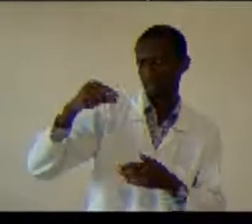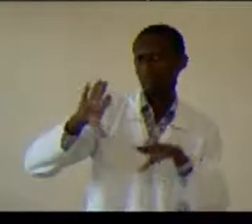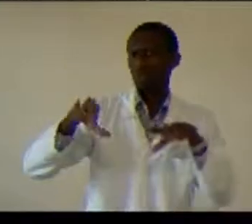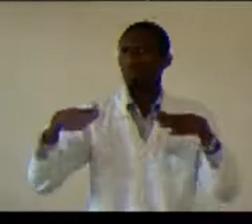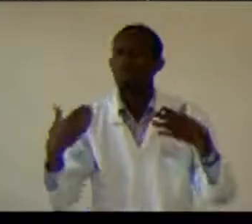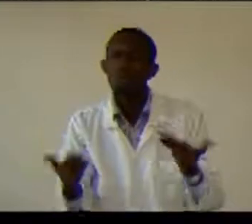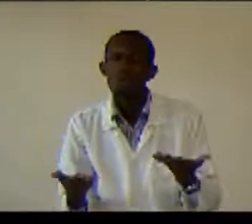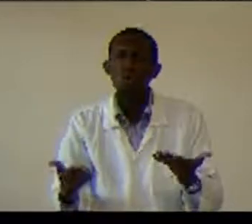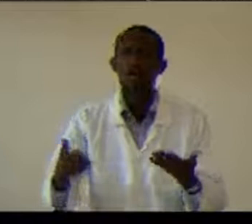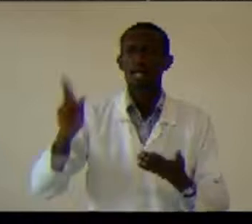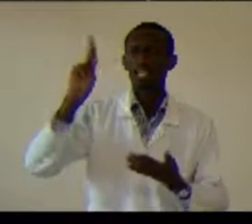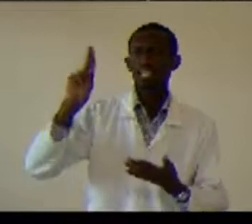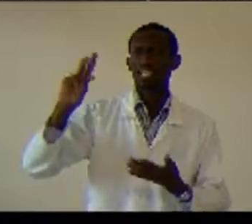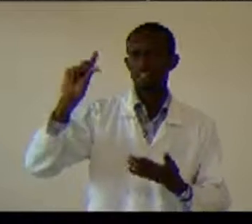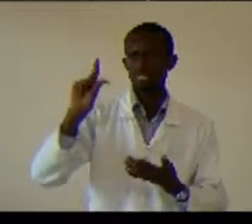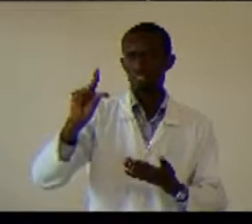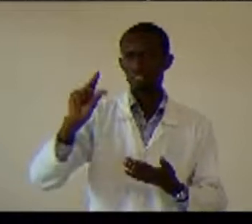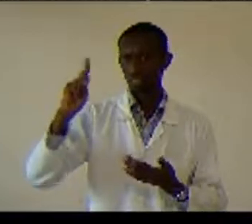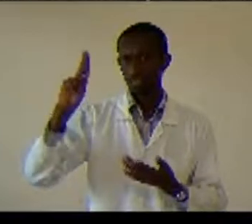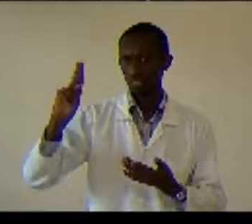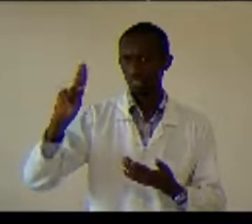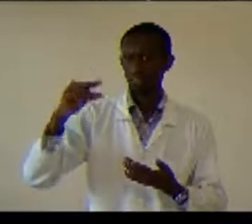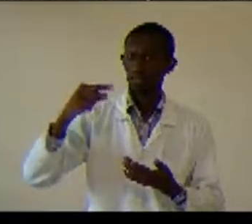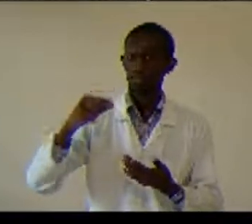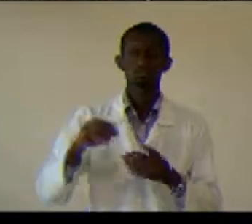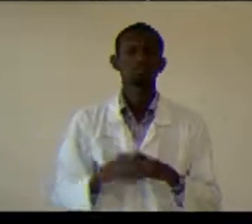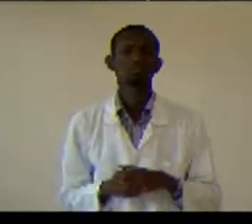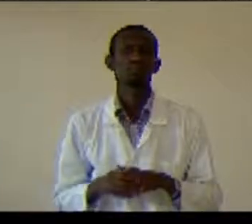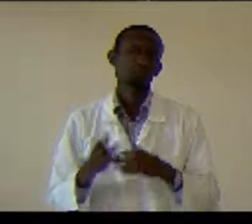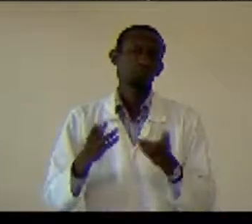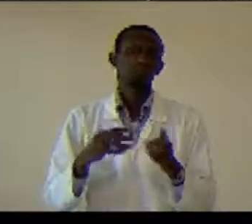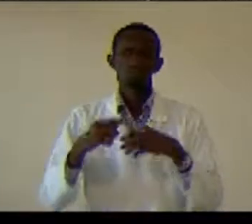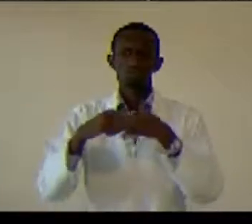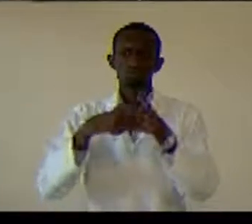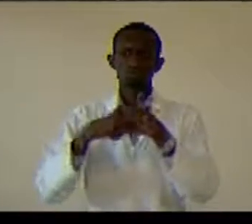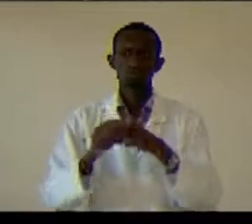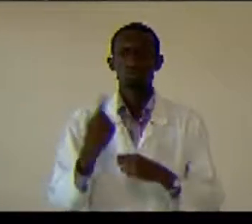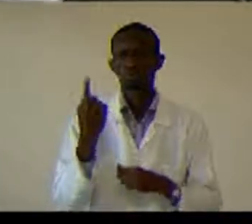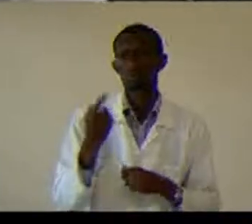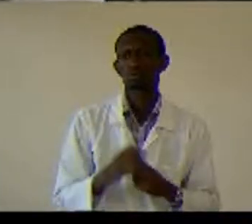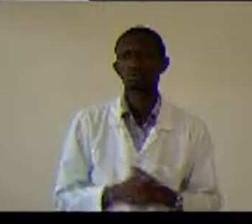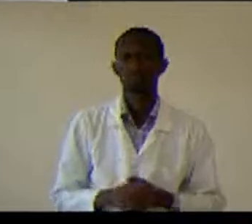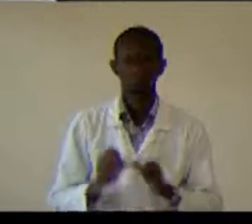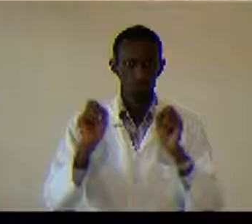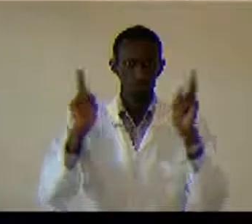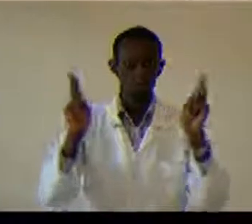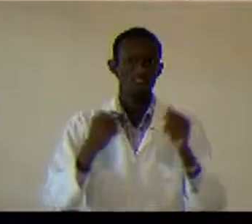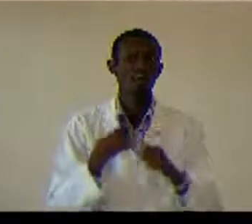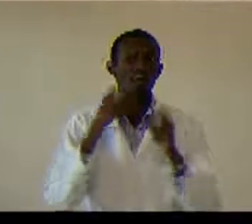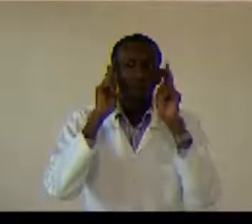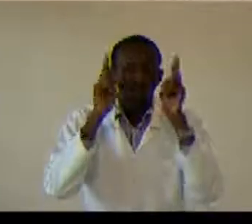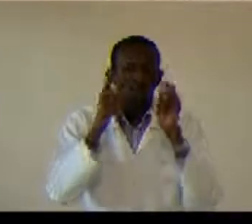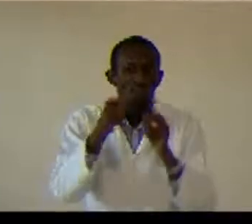is joules per kilogram. We can also write it as J, then kg to power negative 1. Okay. I hope that